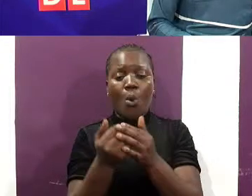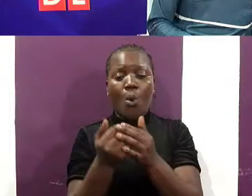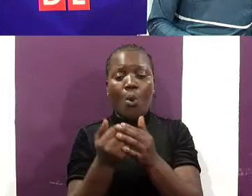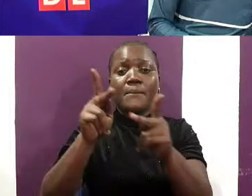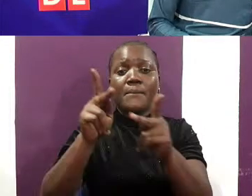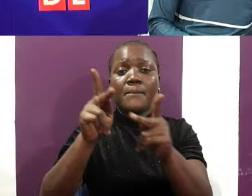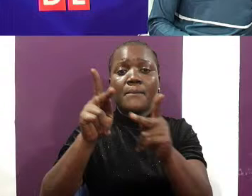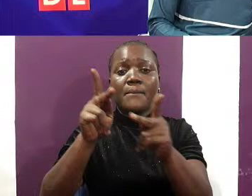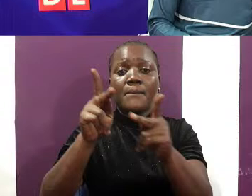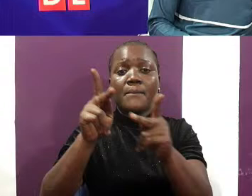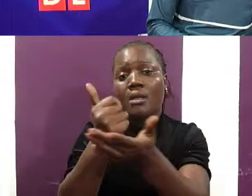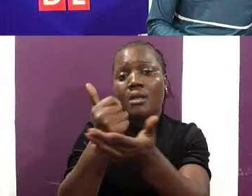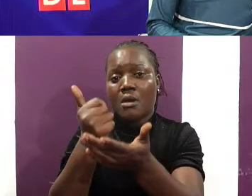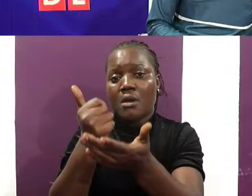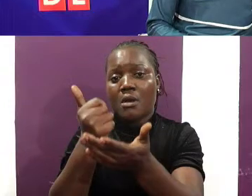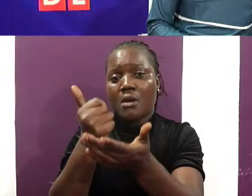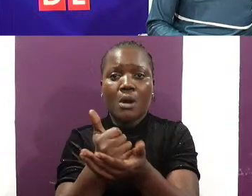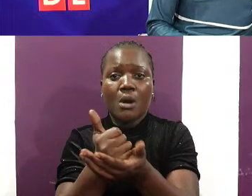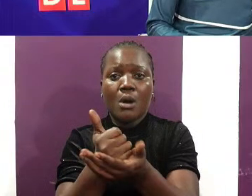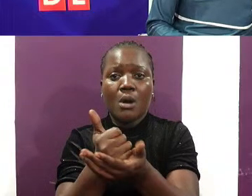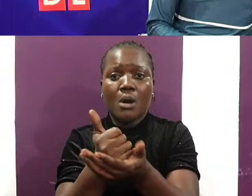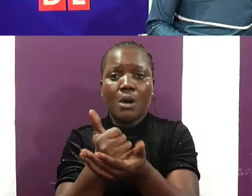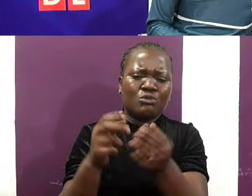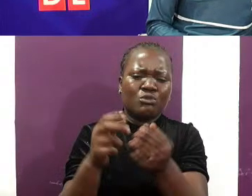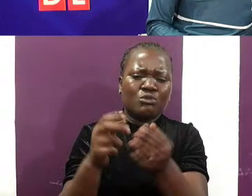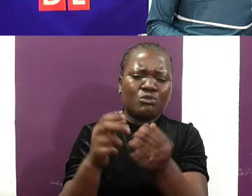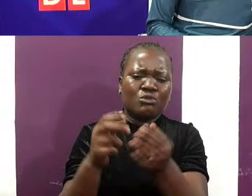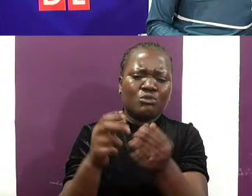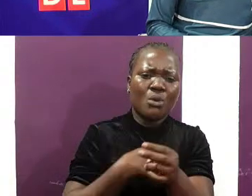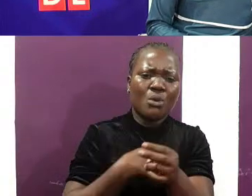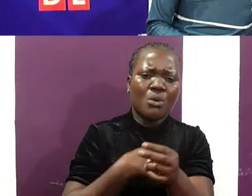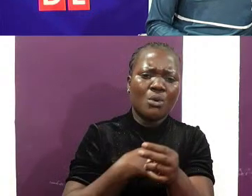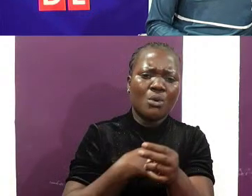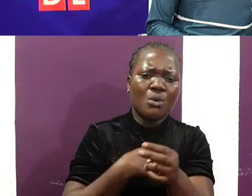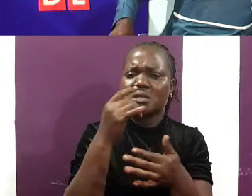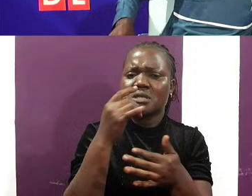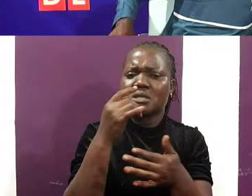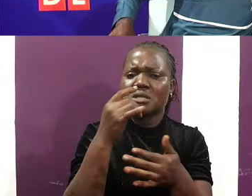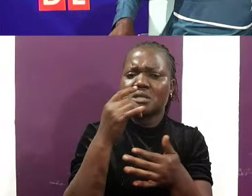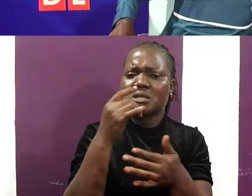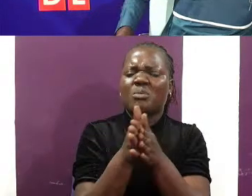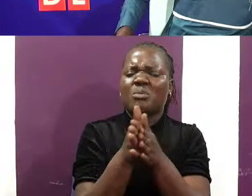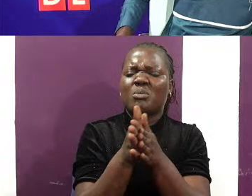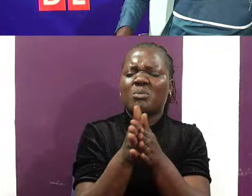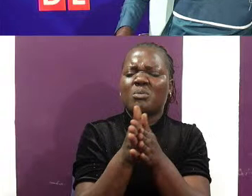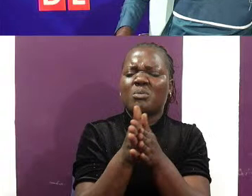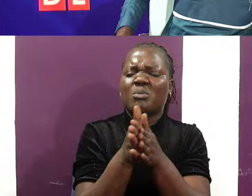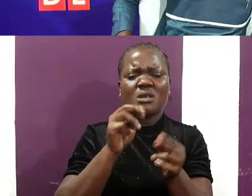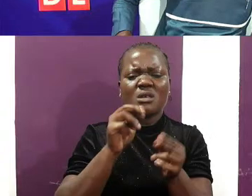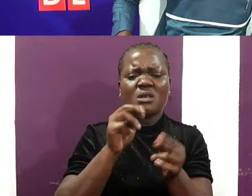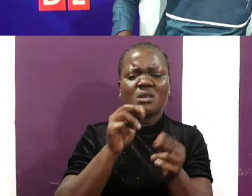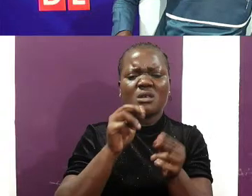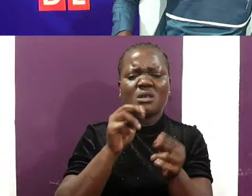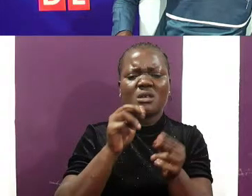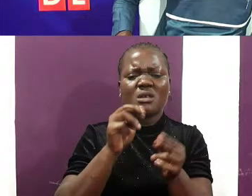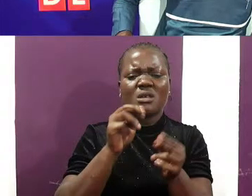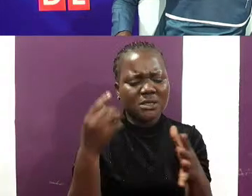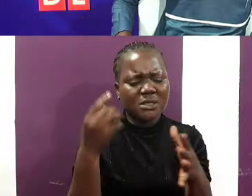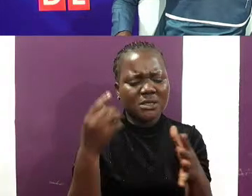so ye da omoso so asi ewo ekita ene mwa mudia boas in jumedi